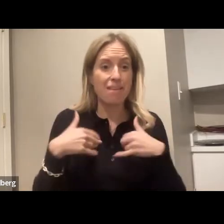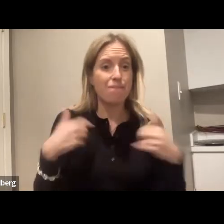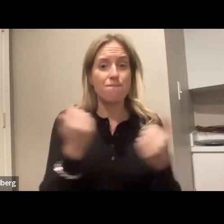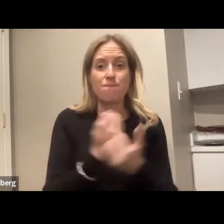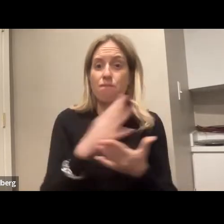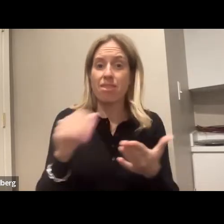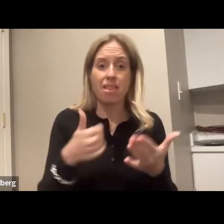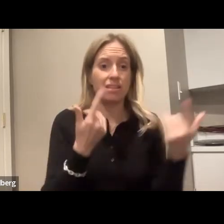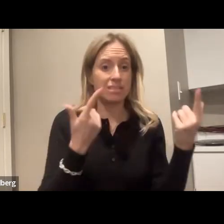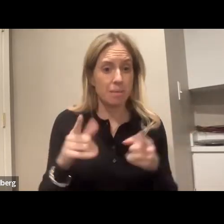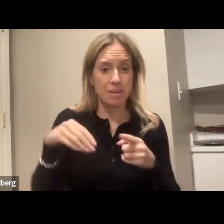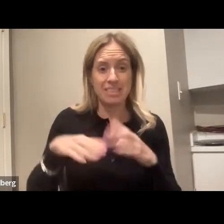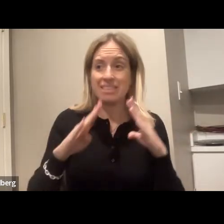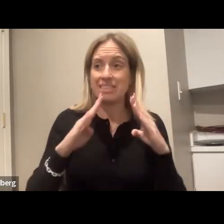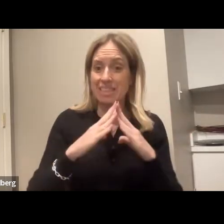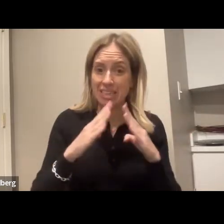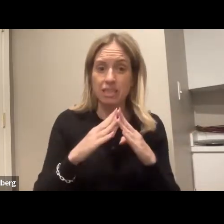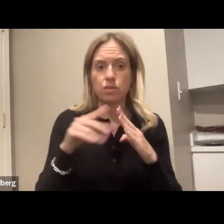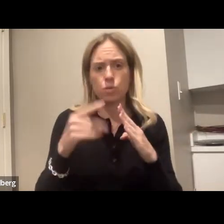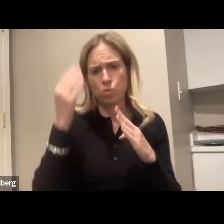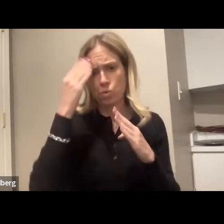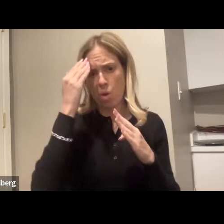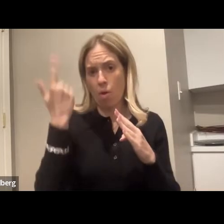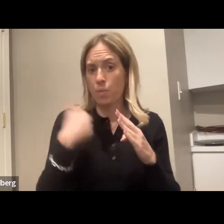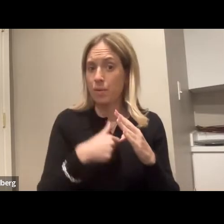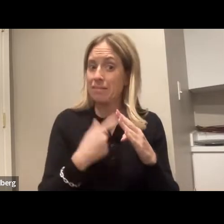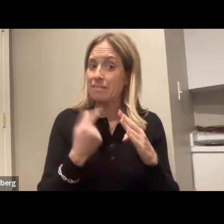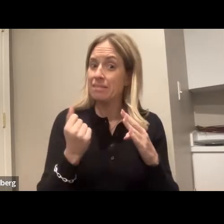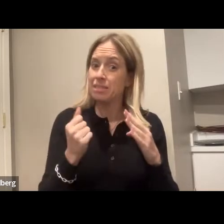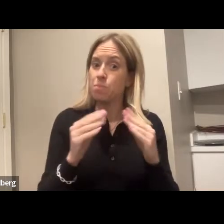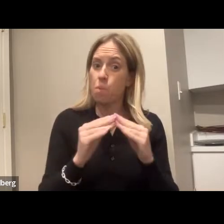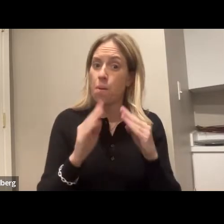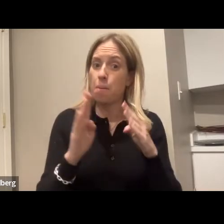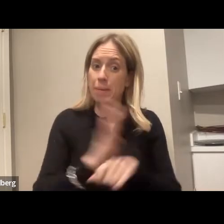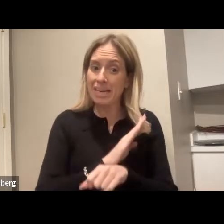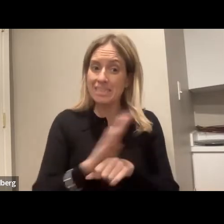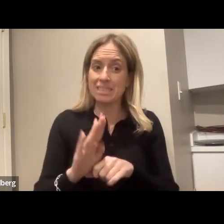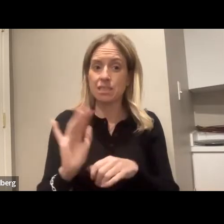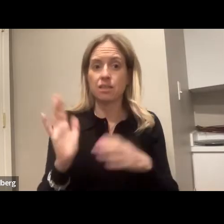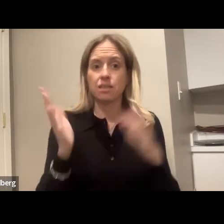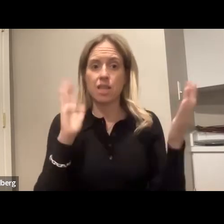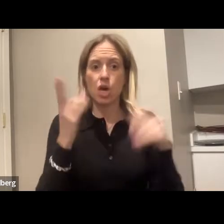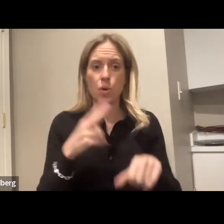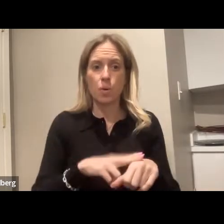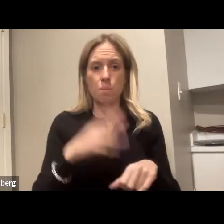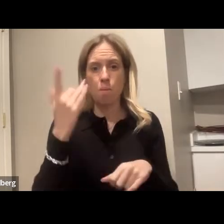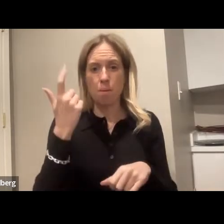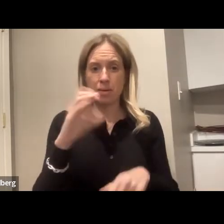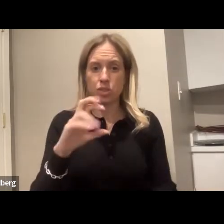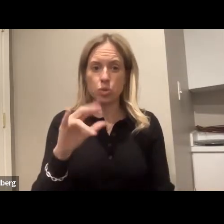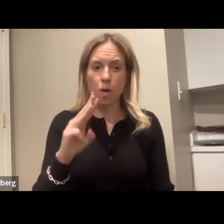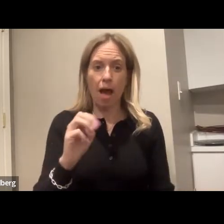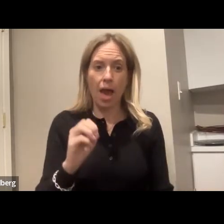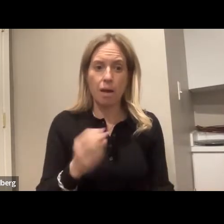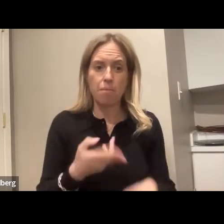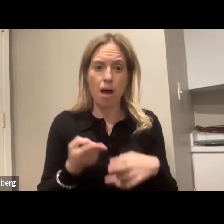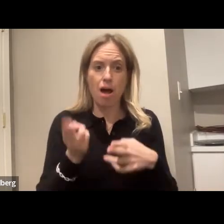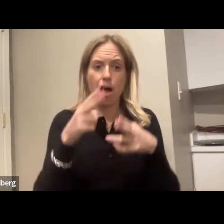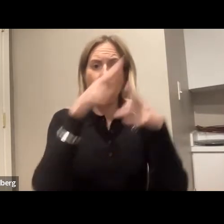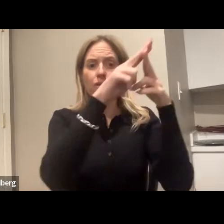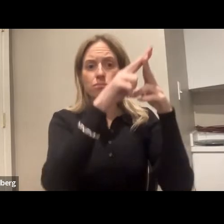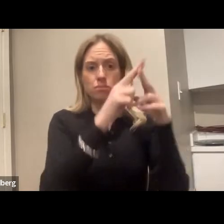in the city. And as you all know, we've been a little busier than normal because of the crime that's going on.